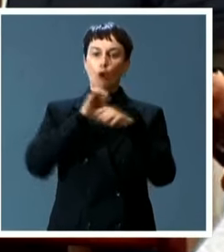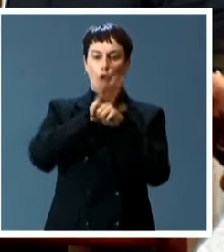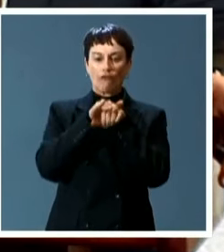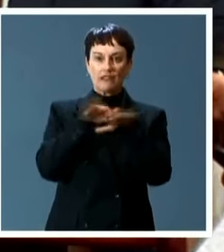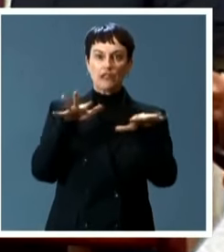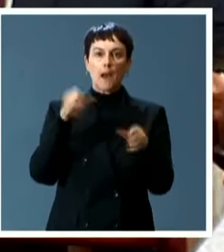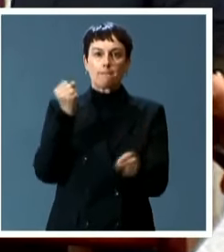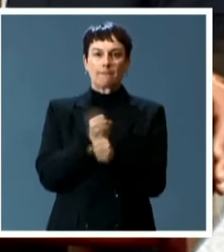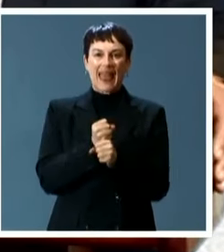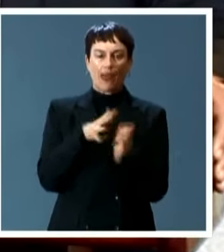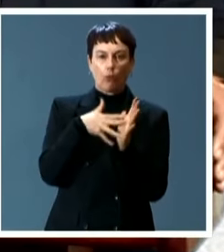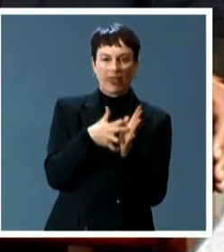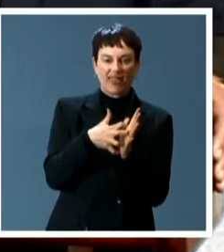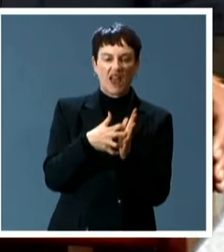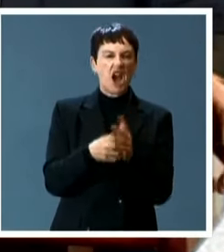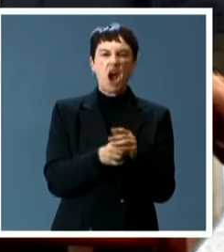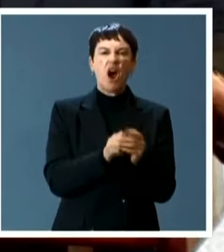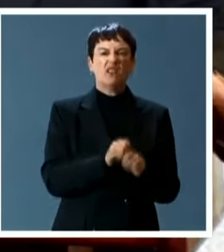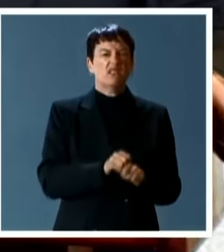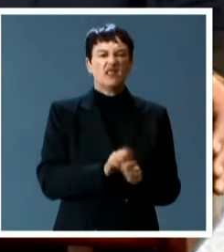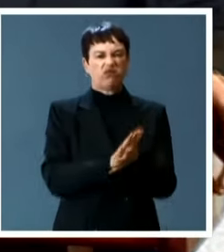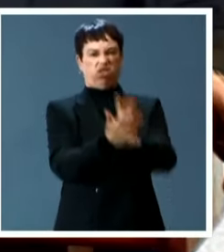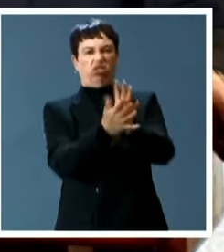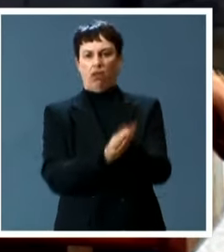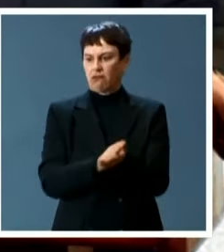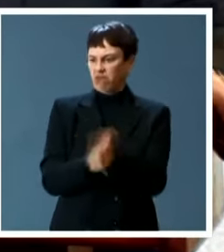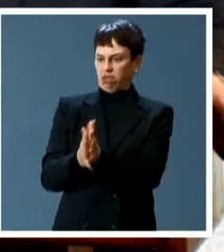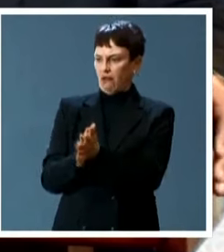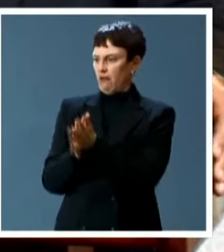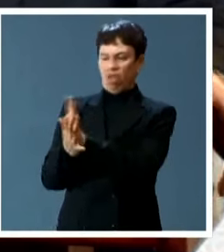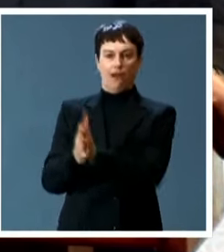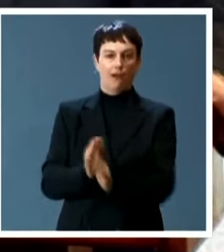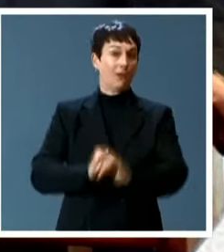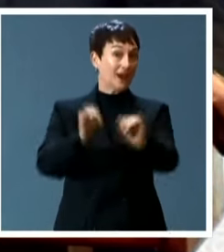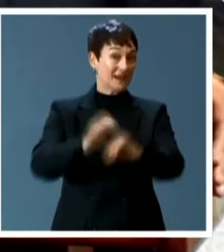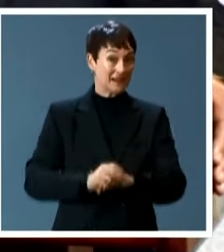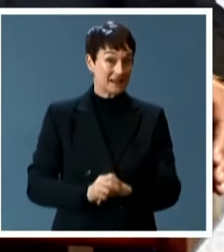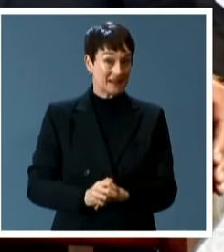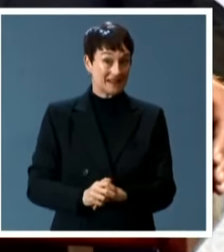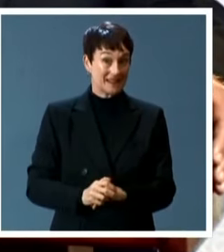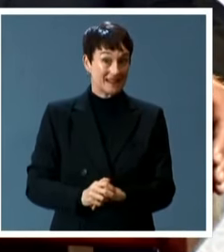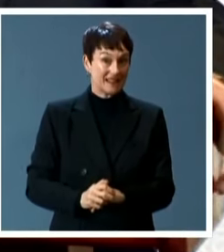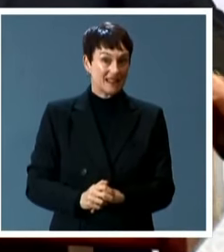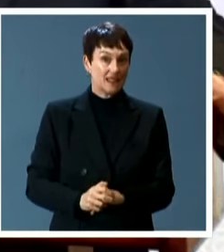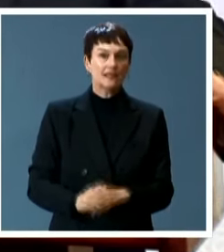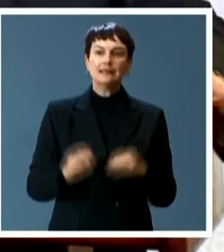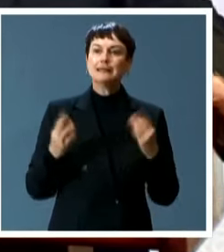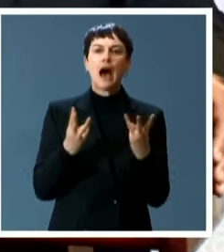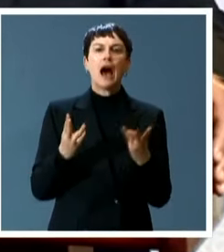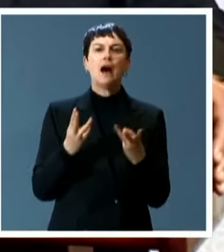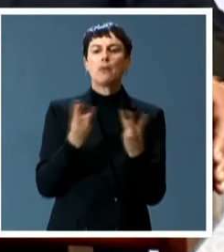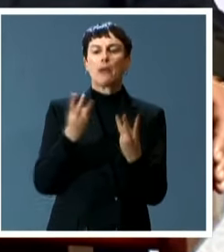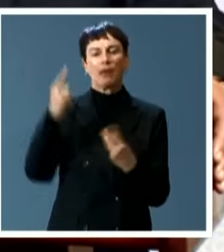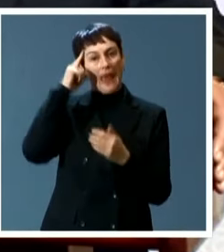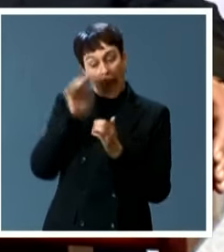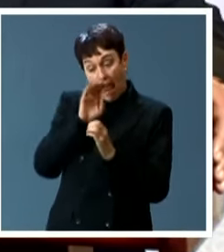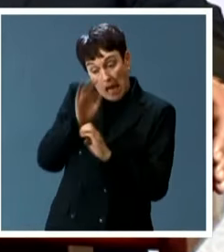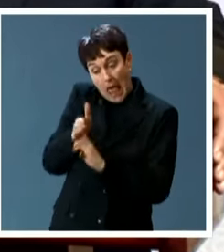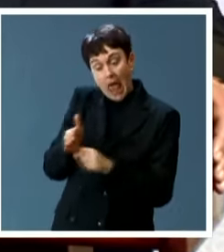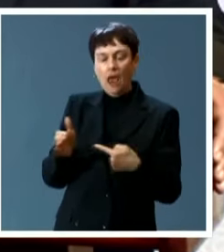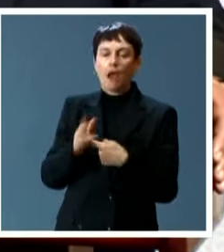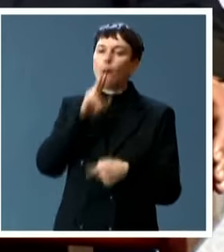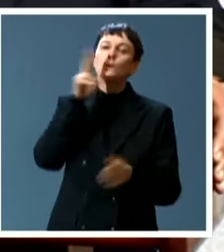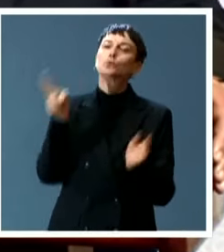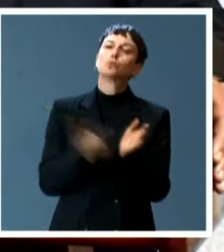deliver healthcare for all. The fiction that unpaid care work is not work. The delusion that we live in a